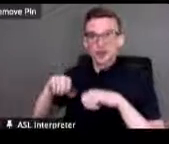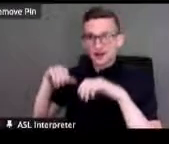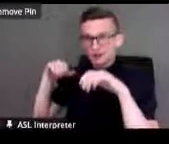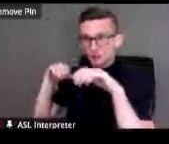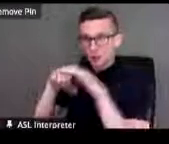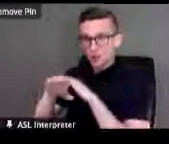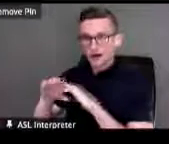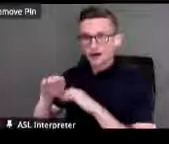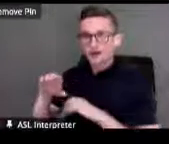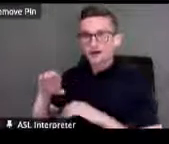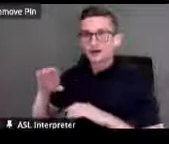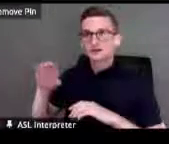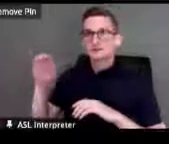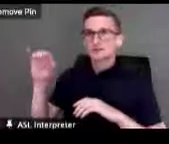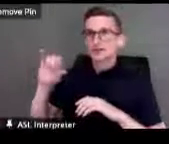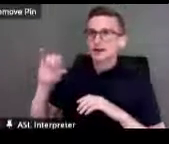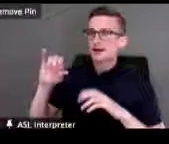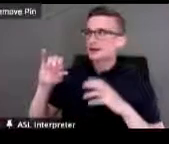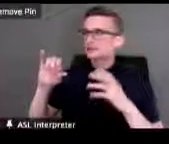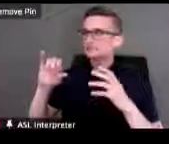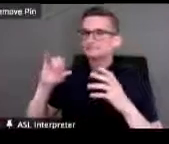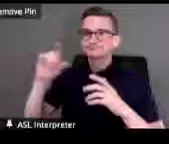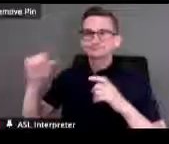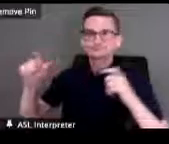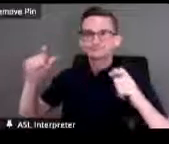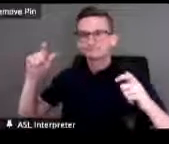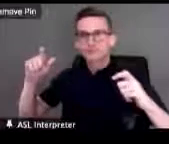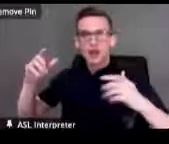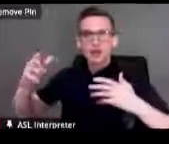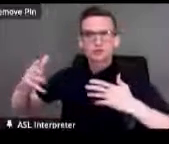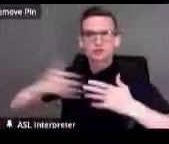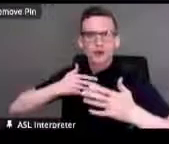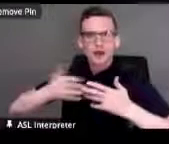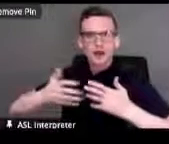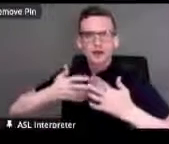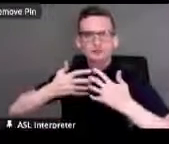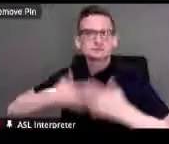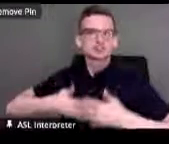big gray machine. And I mean big, like,